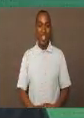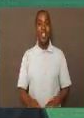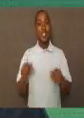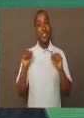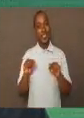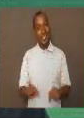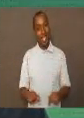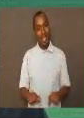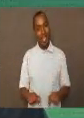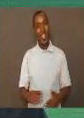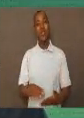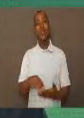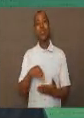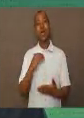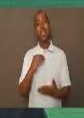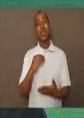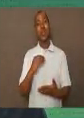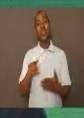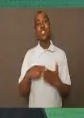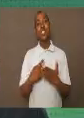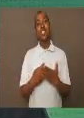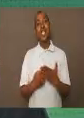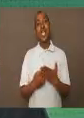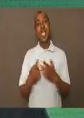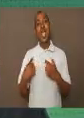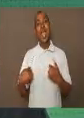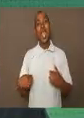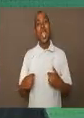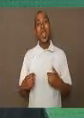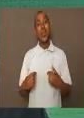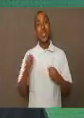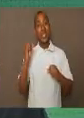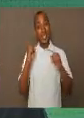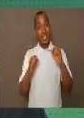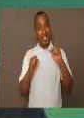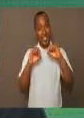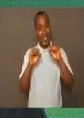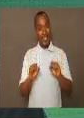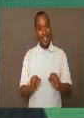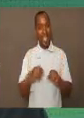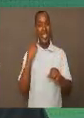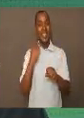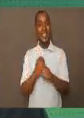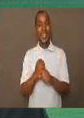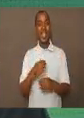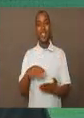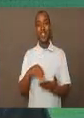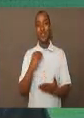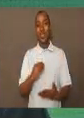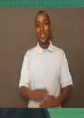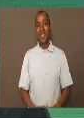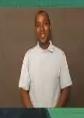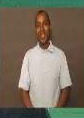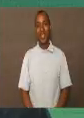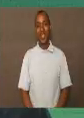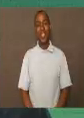Today, we will learn about the structure and functions of the heart.